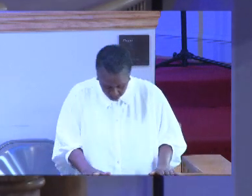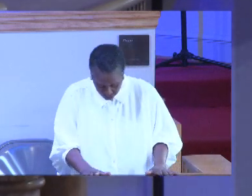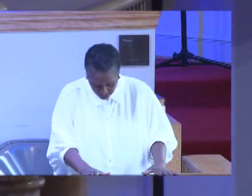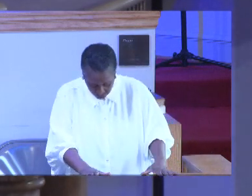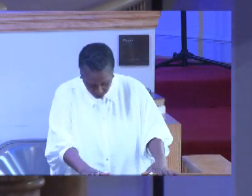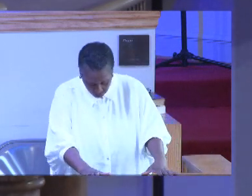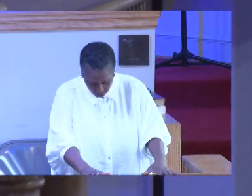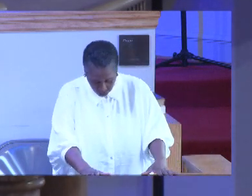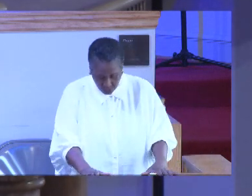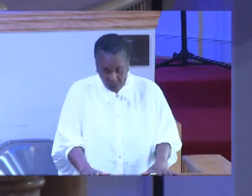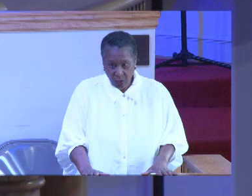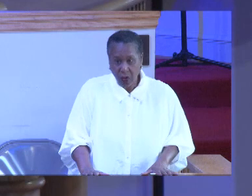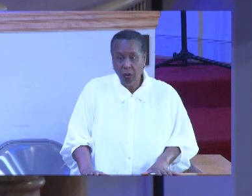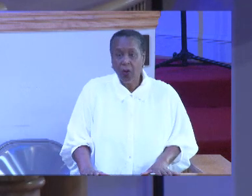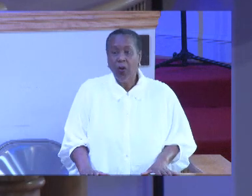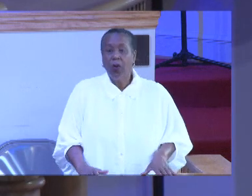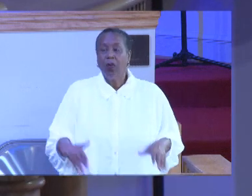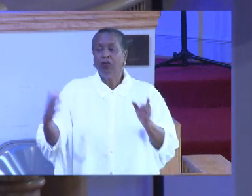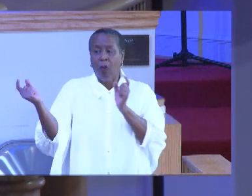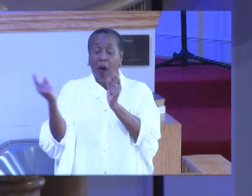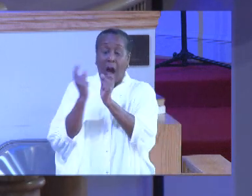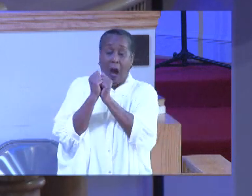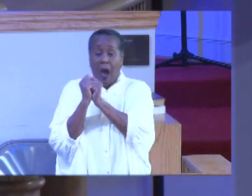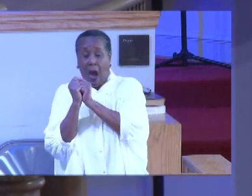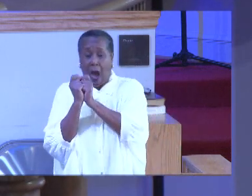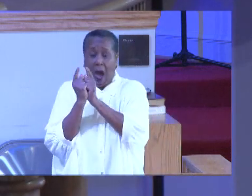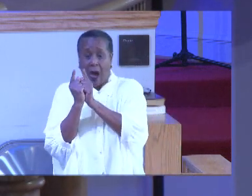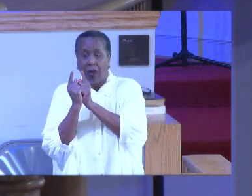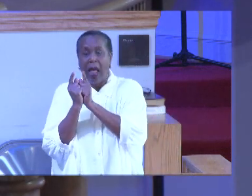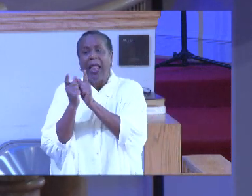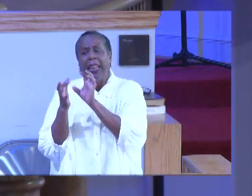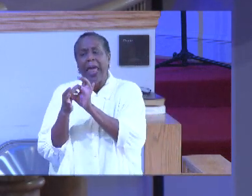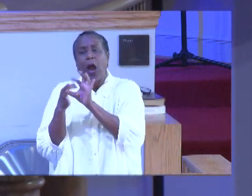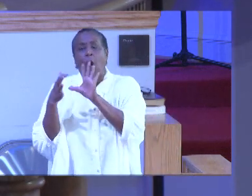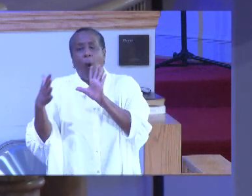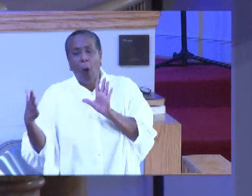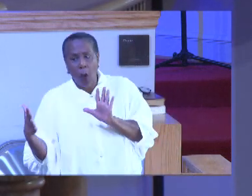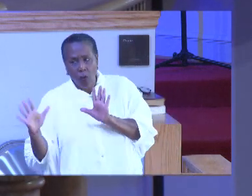Let Jesus go.